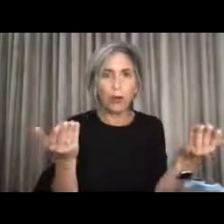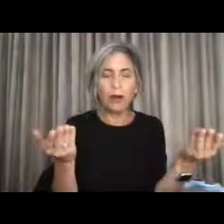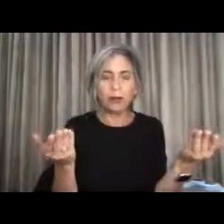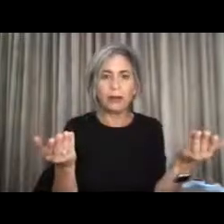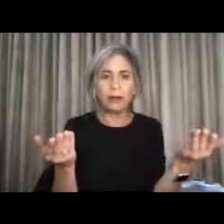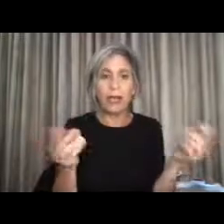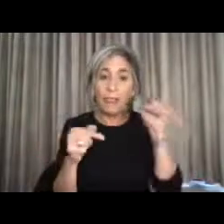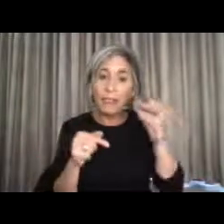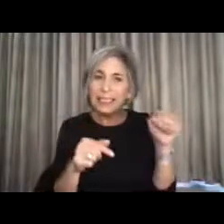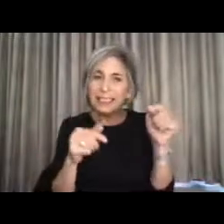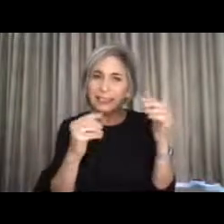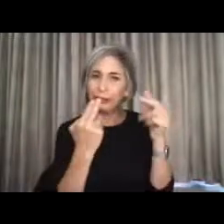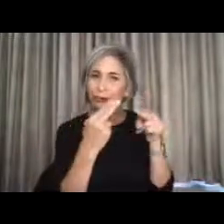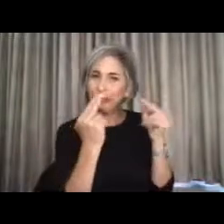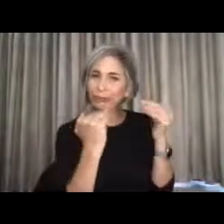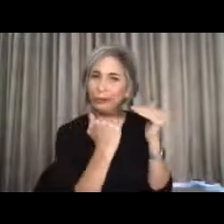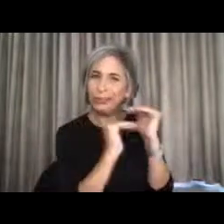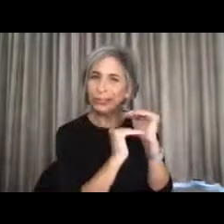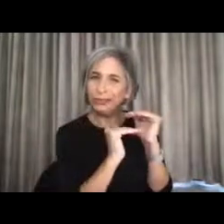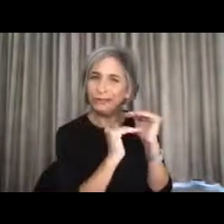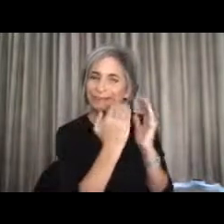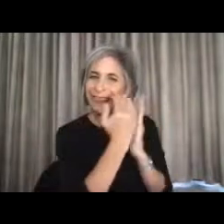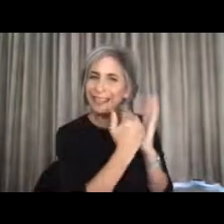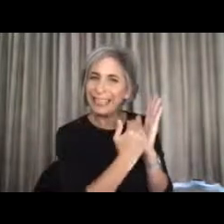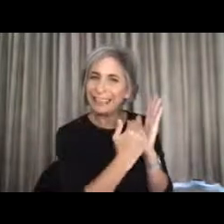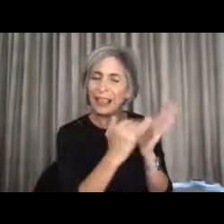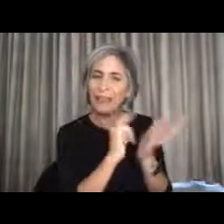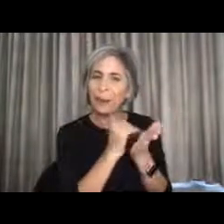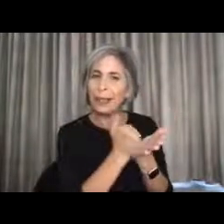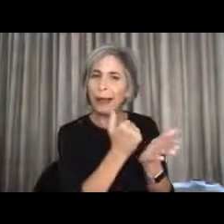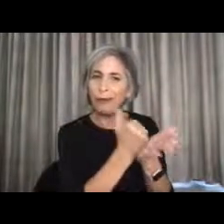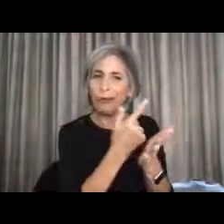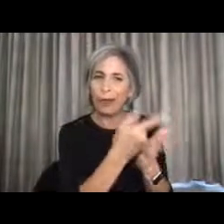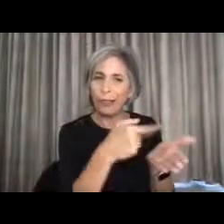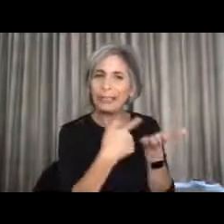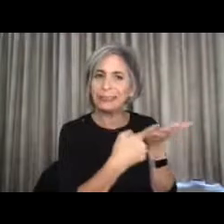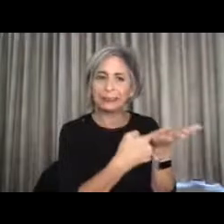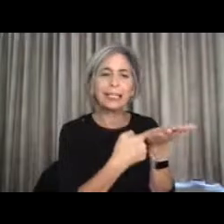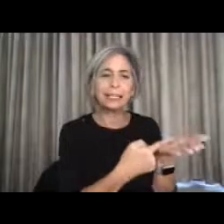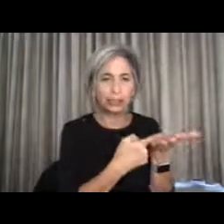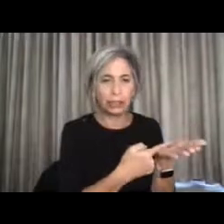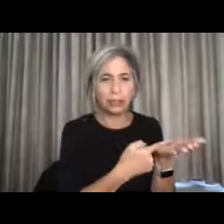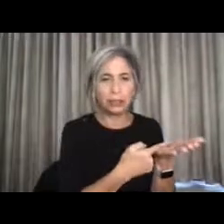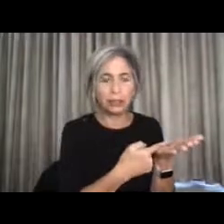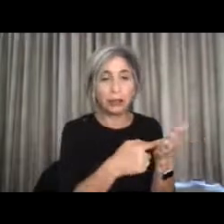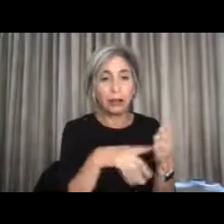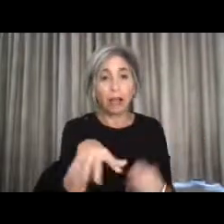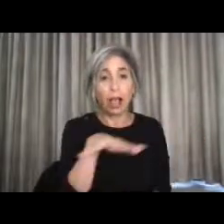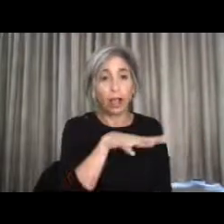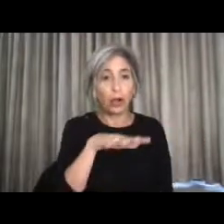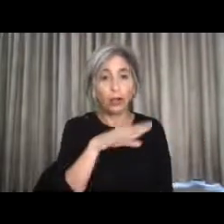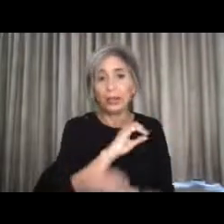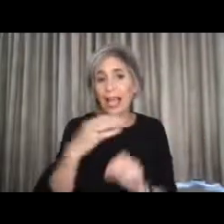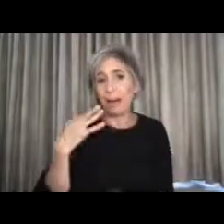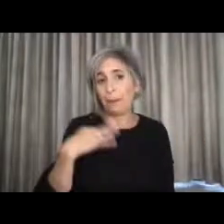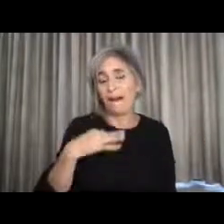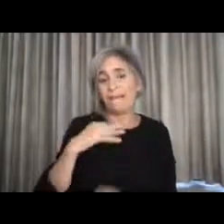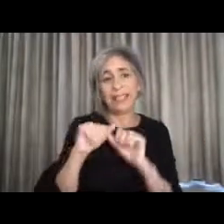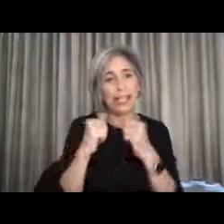just a small list of a few that I thought might be helpful for this discussion. Some local nonprofit